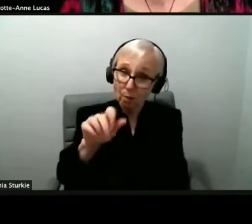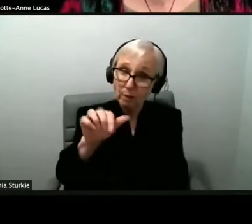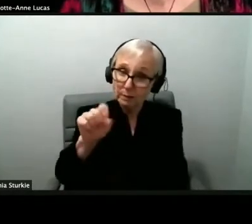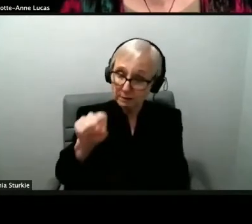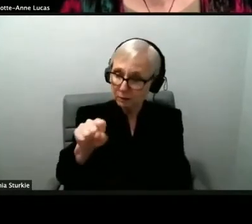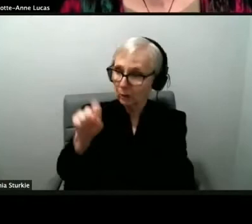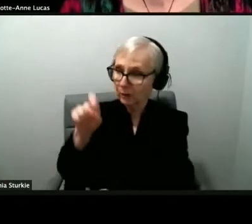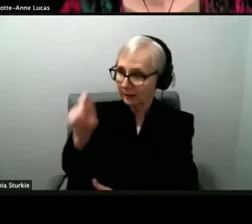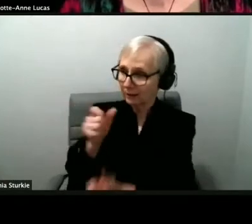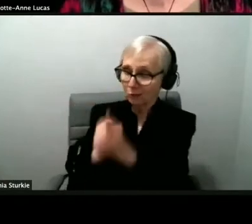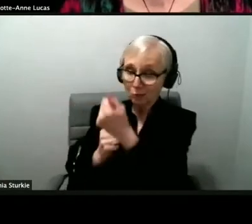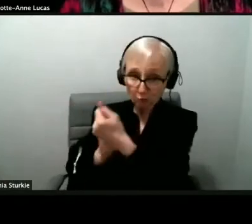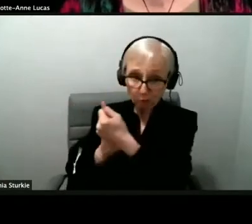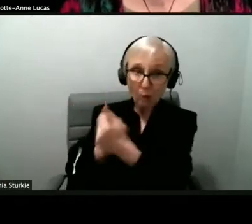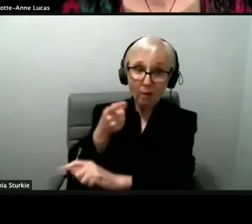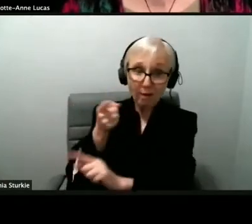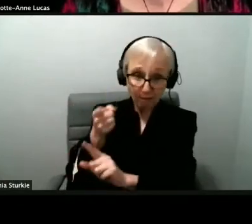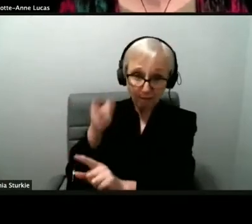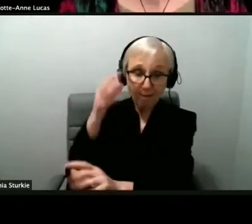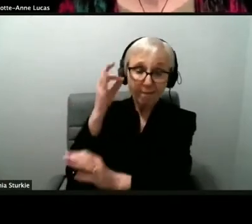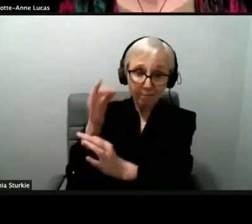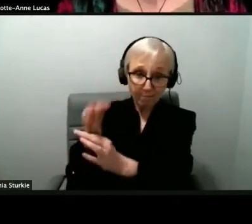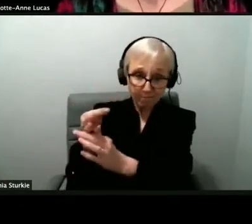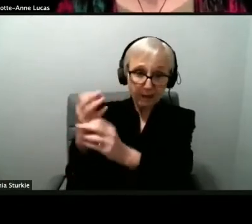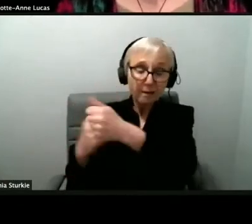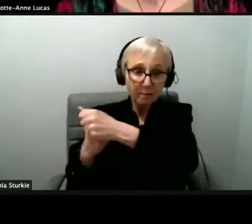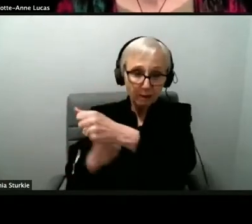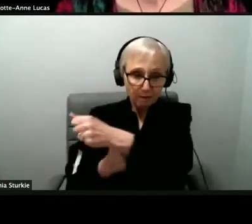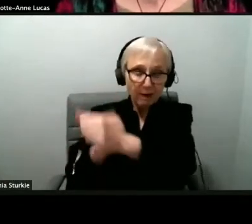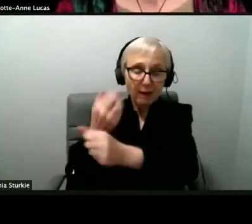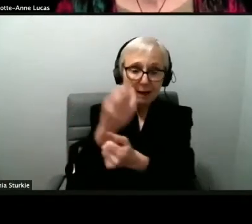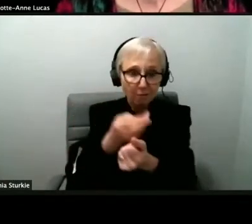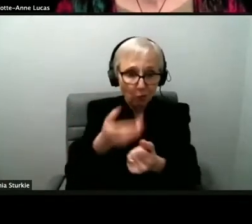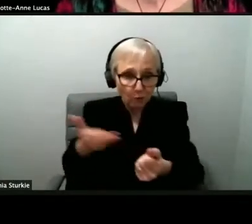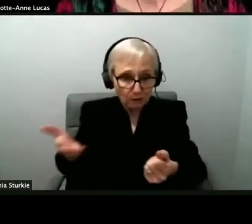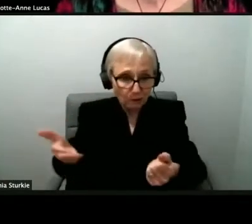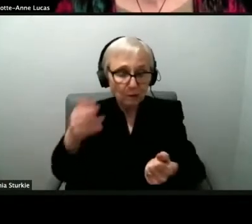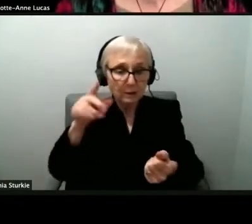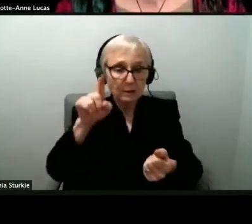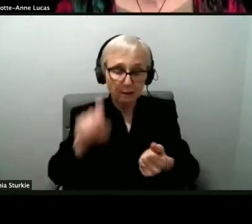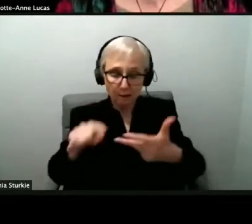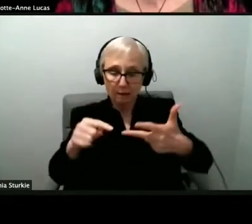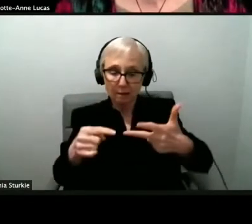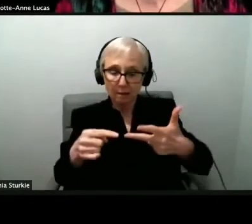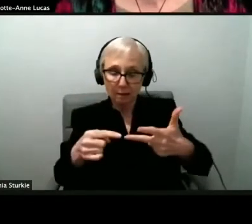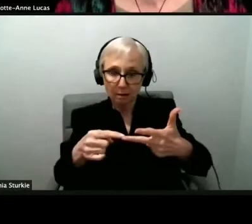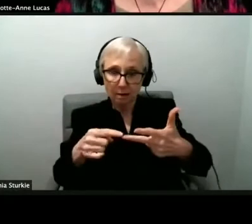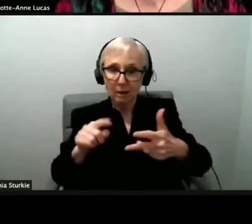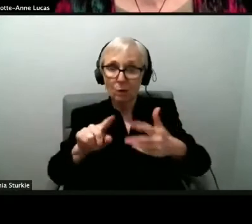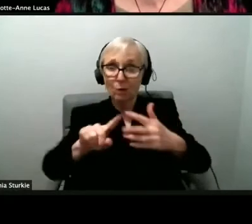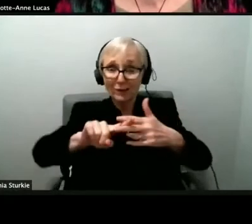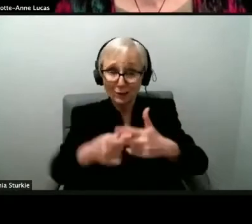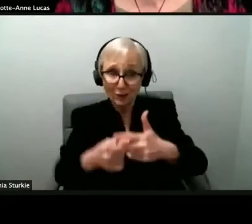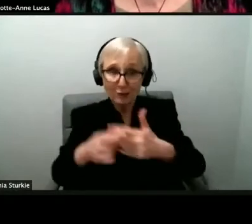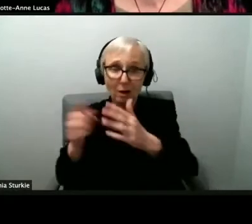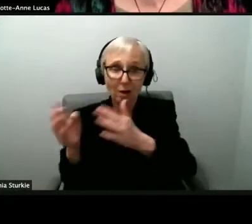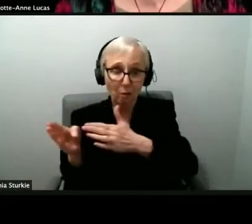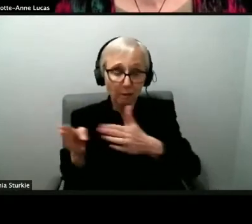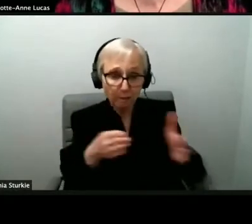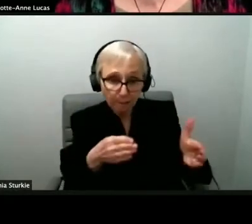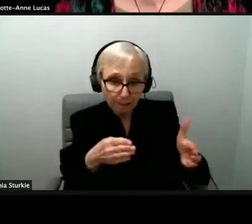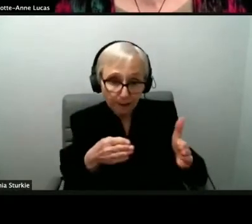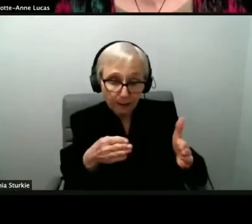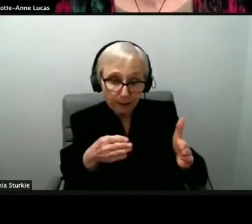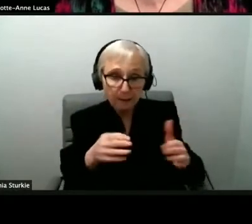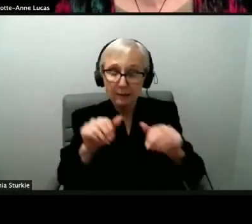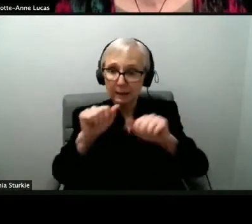community to make sure that they have the resources and things that they need. And then thirdly, we have to start with the plan. Can we work